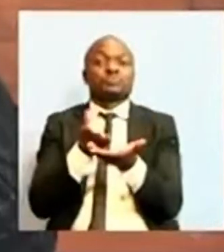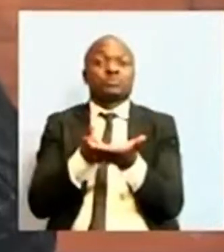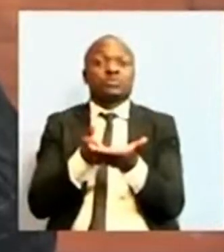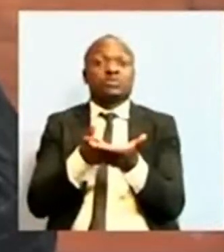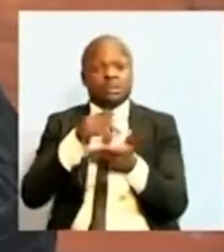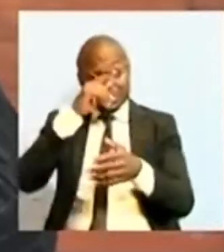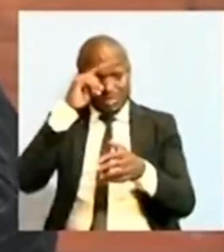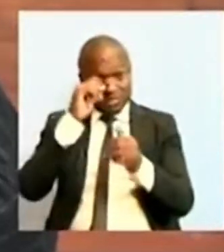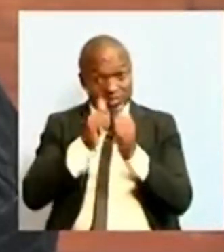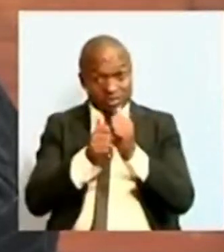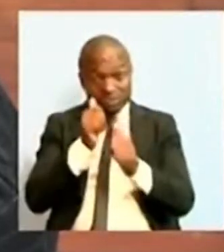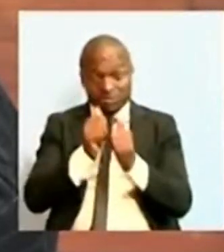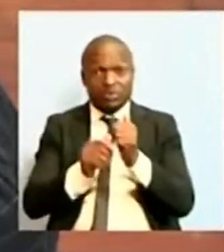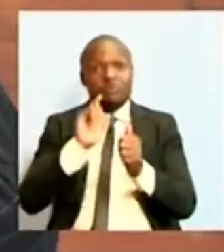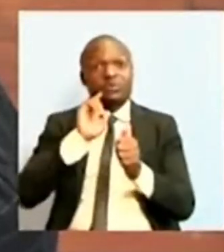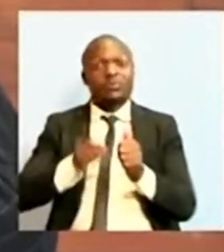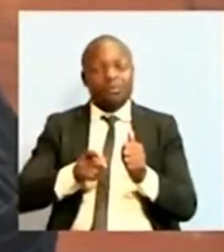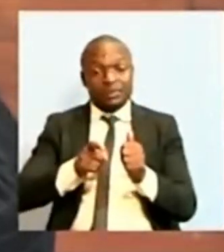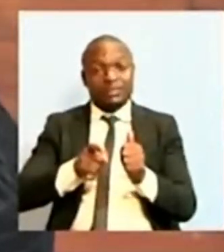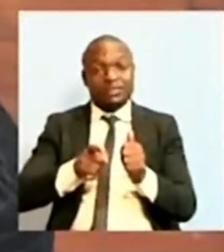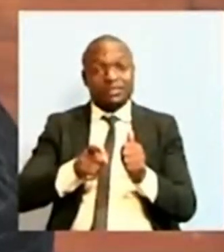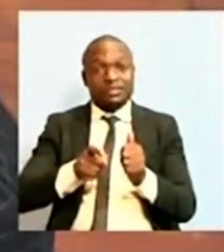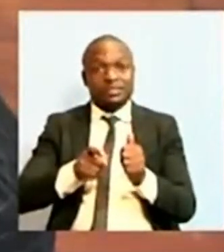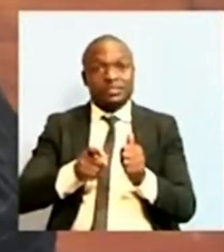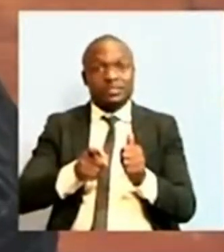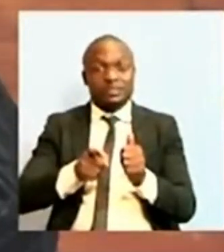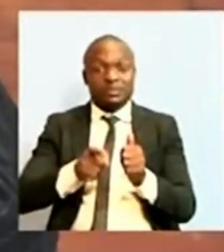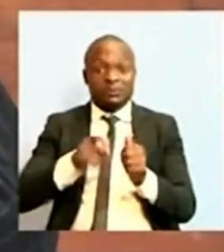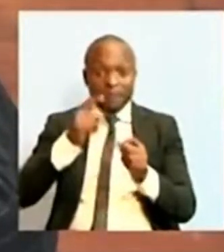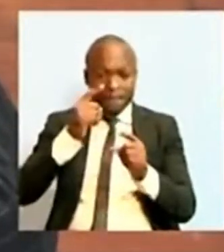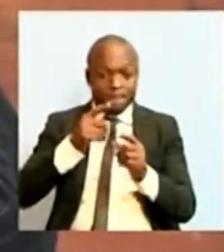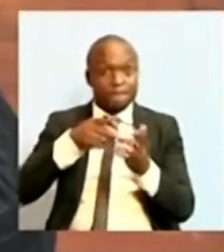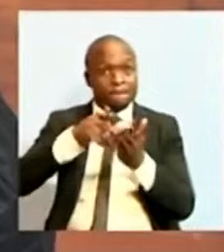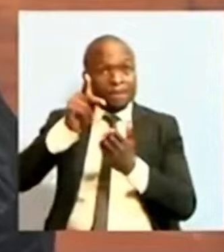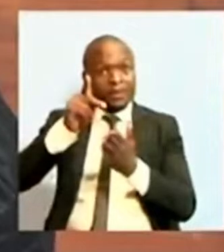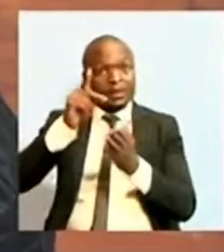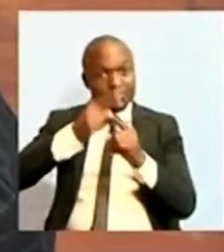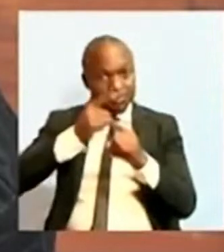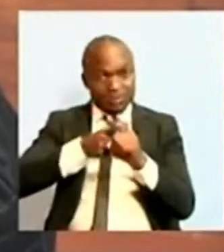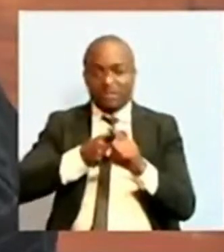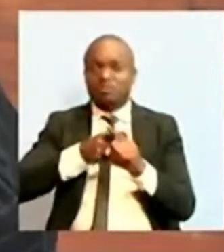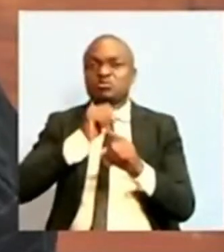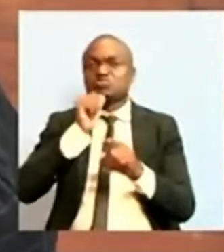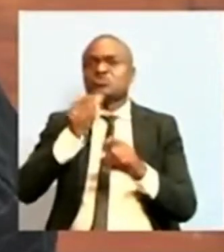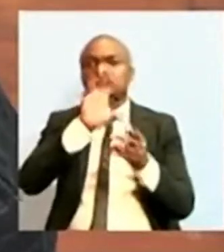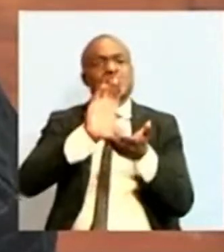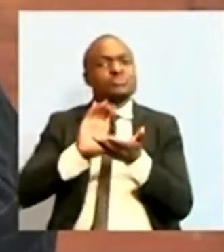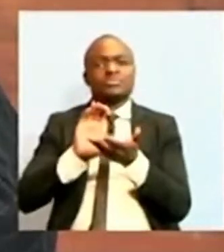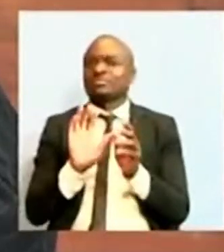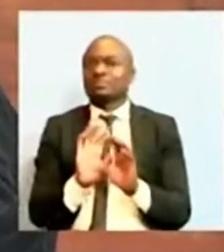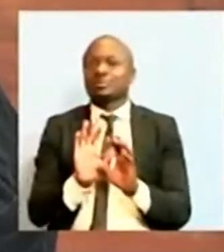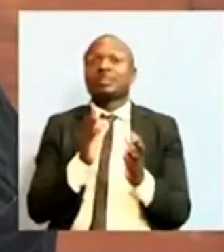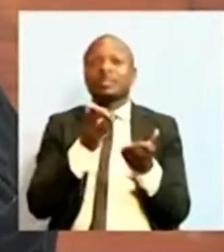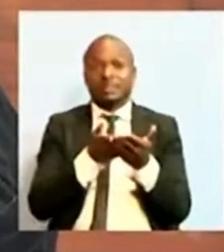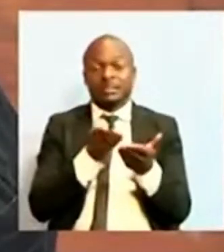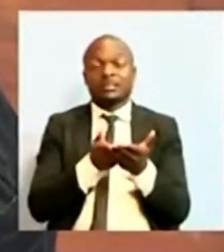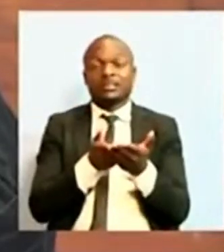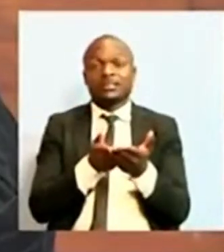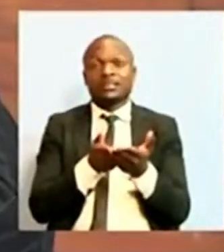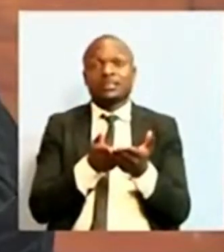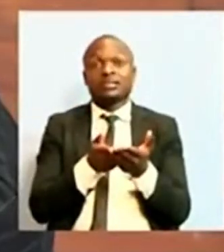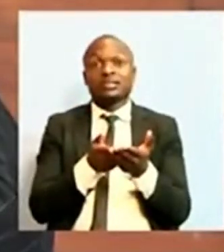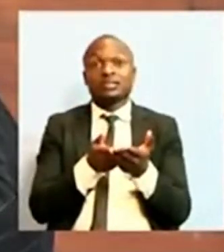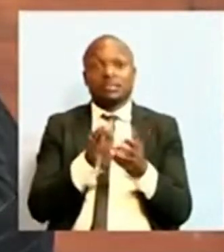to be on current. You don't need to be owing. And this is accumulating to a lot of interests.